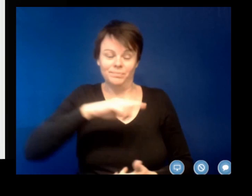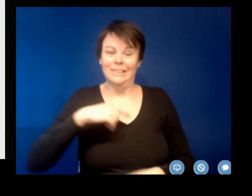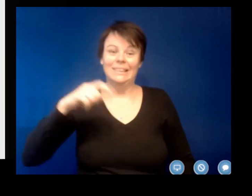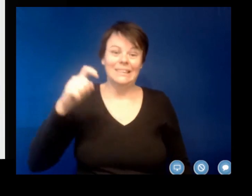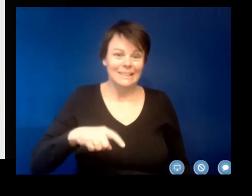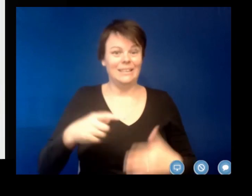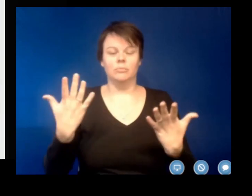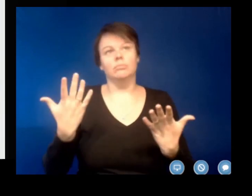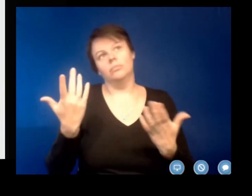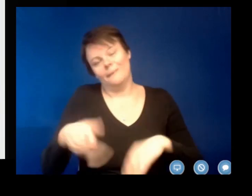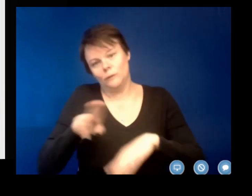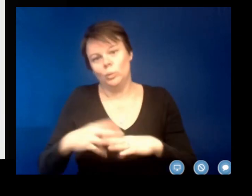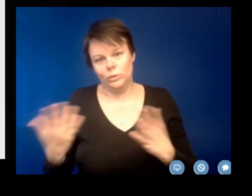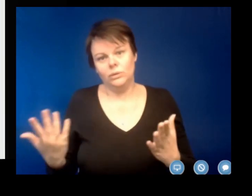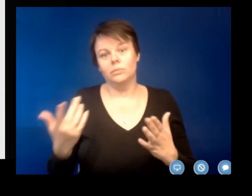global involved.